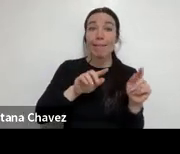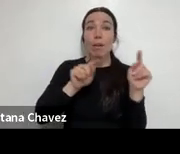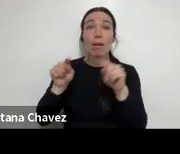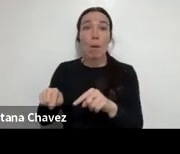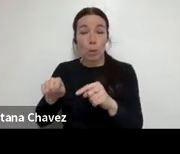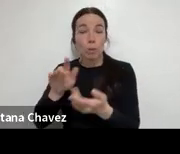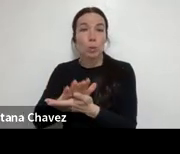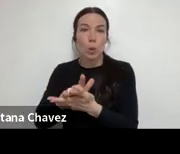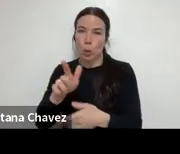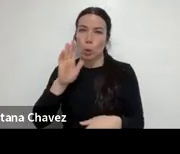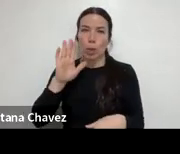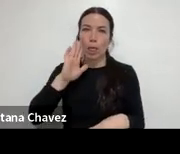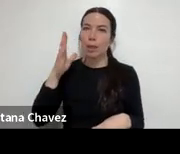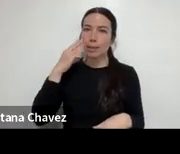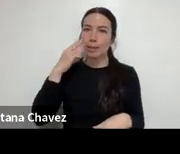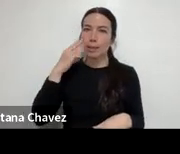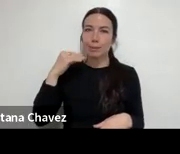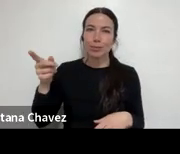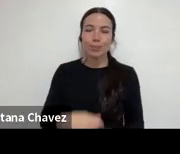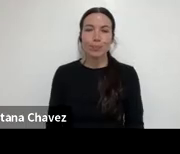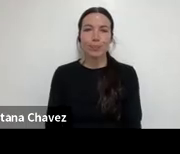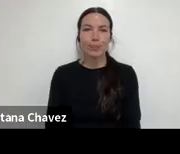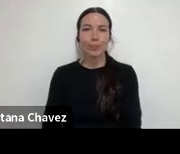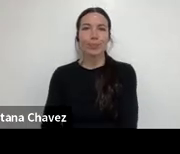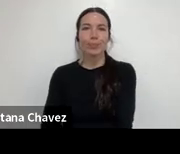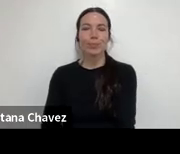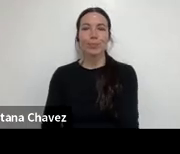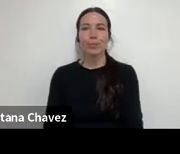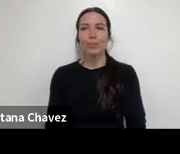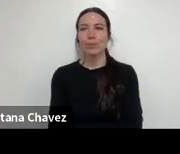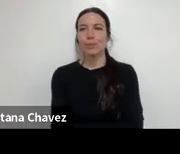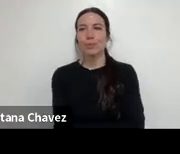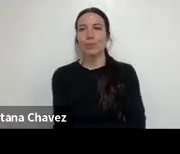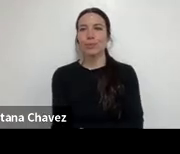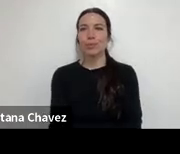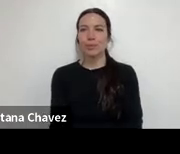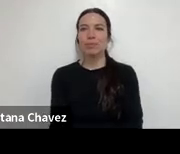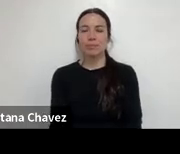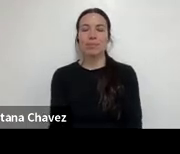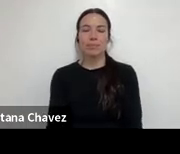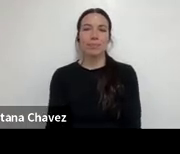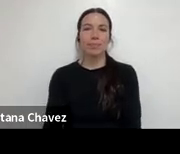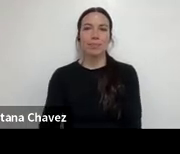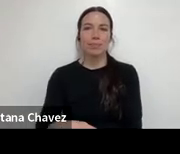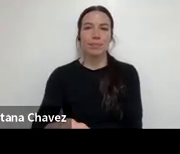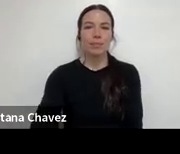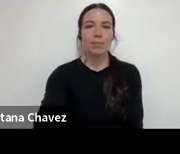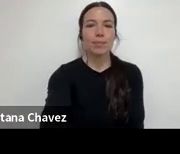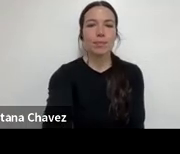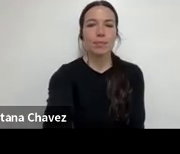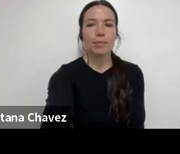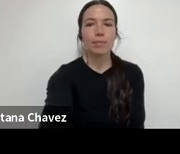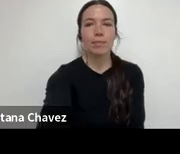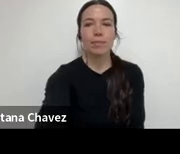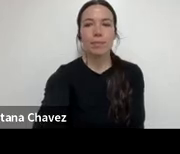When it's not the summer, when it's not the month of June, we do all kinds of things at the